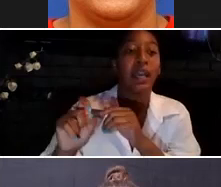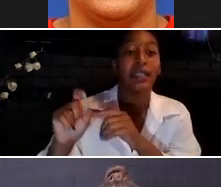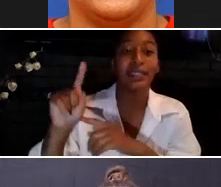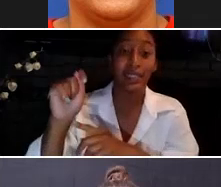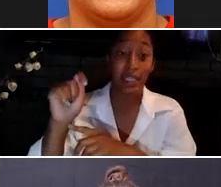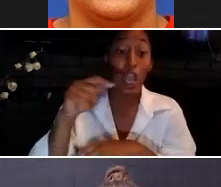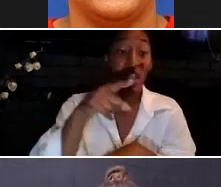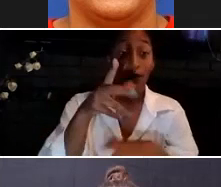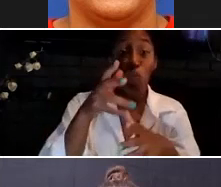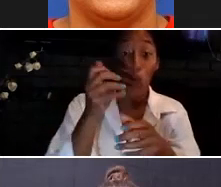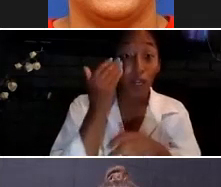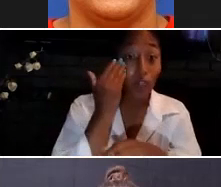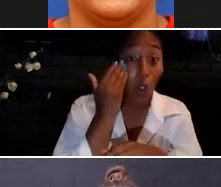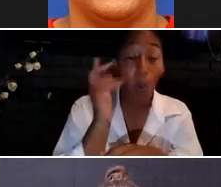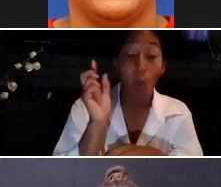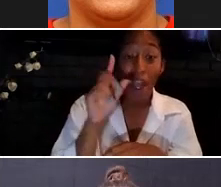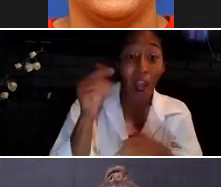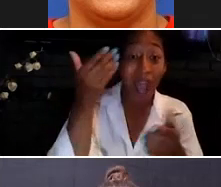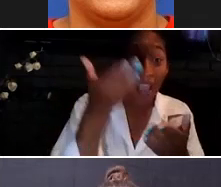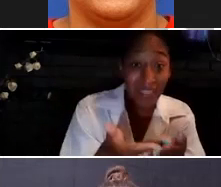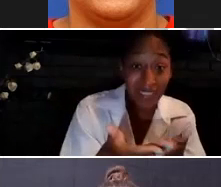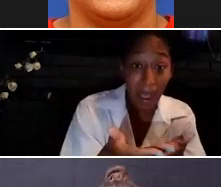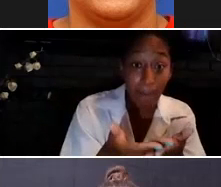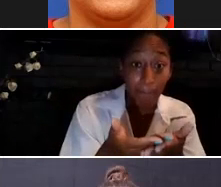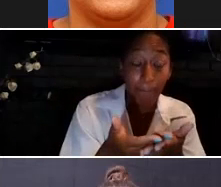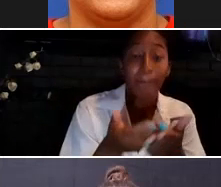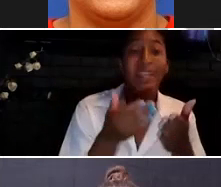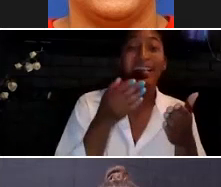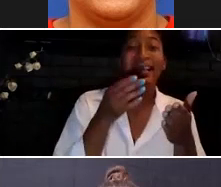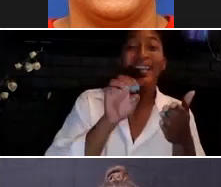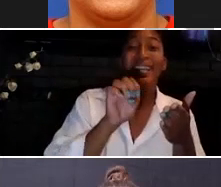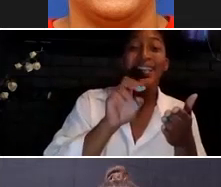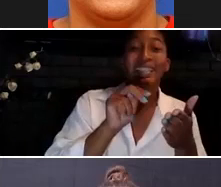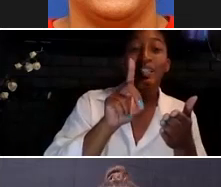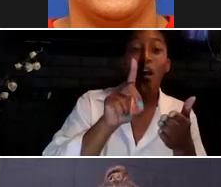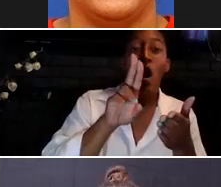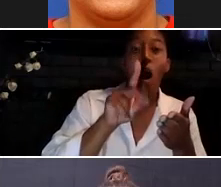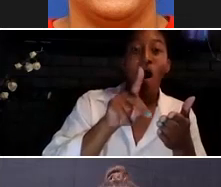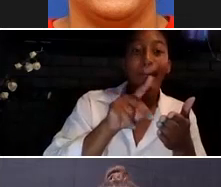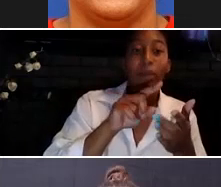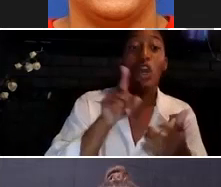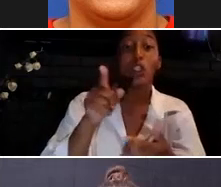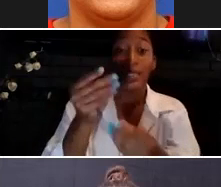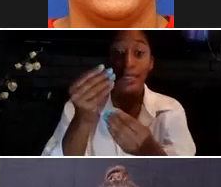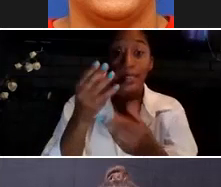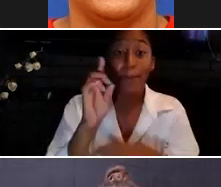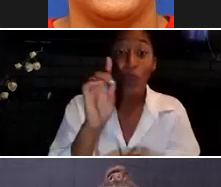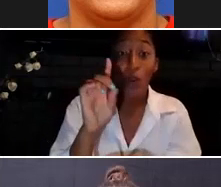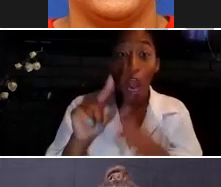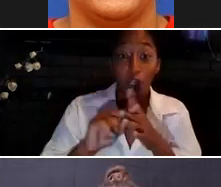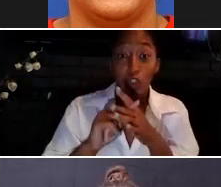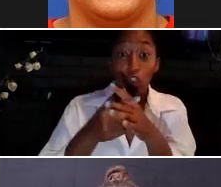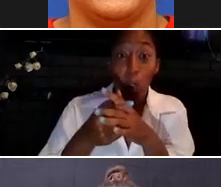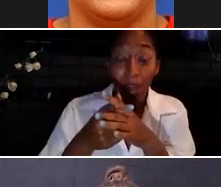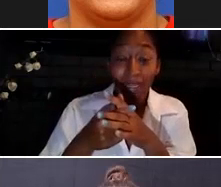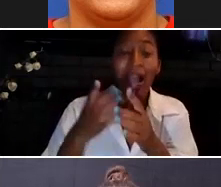I maintain my starting velocity. V final equals V